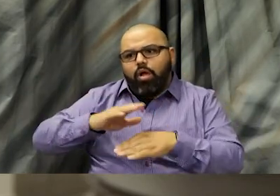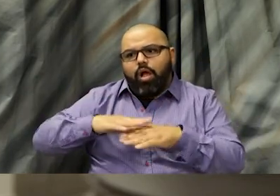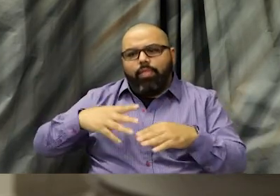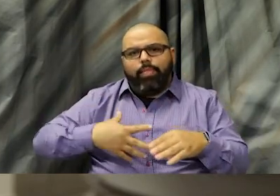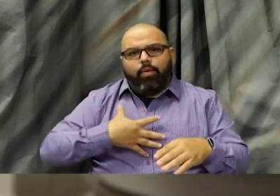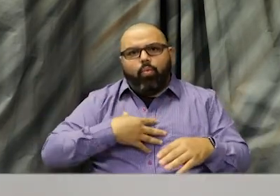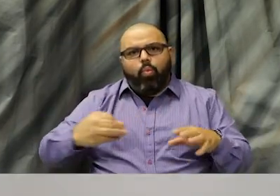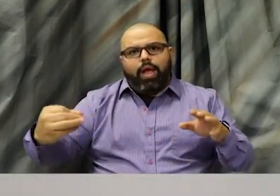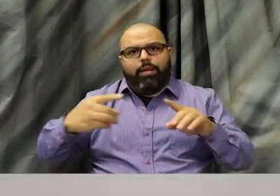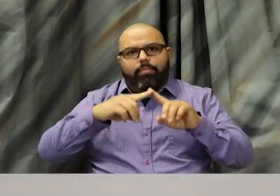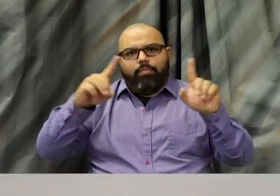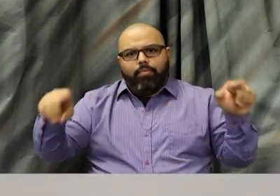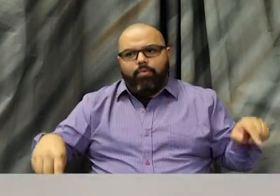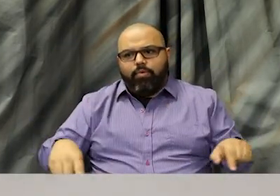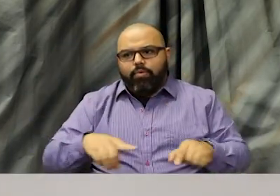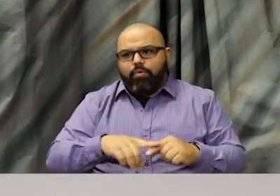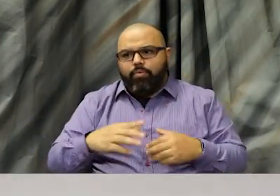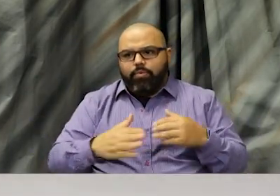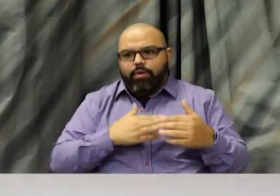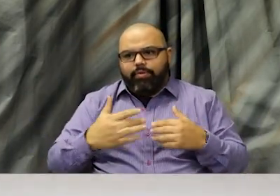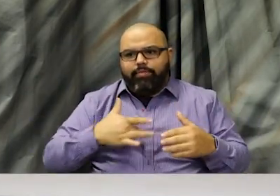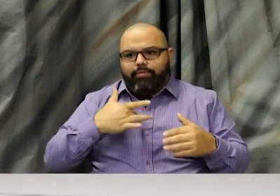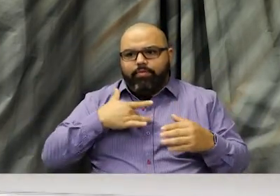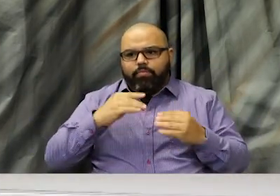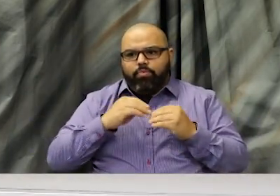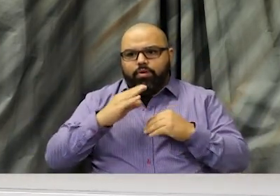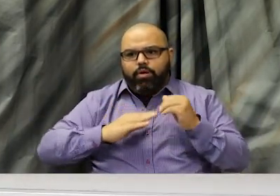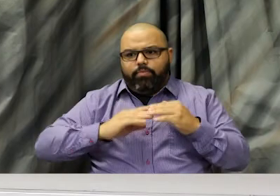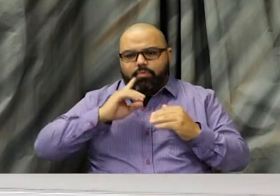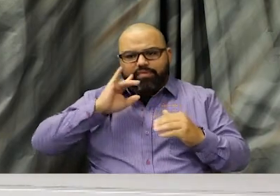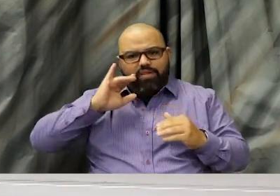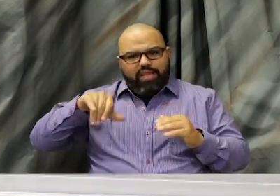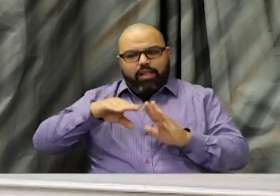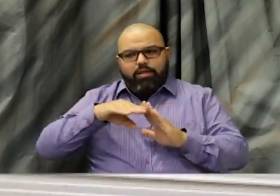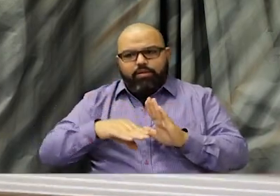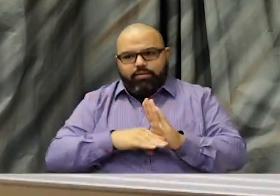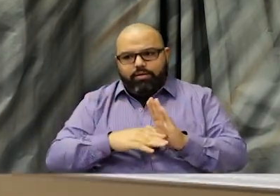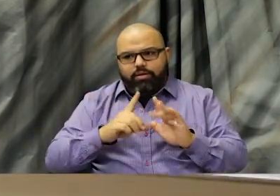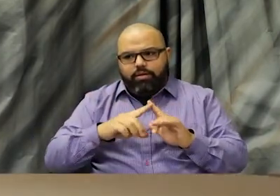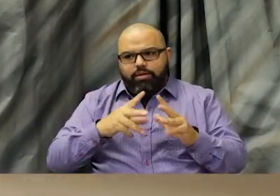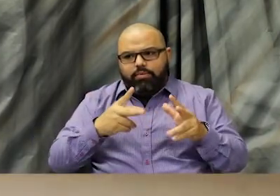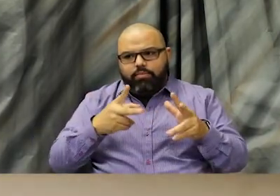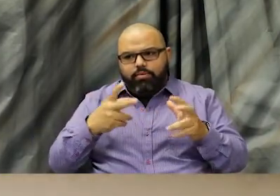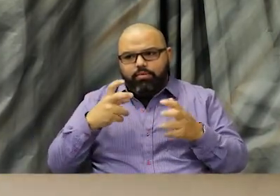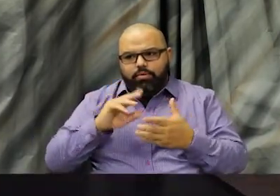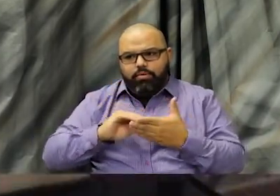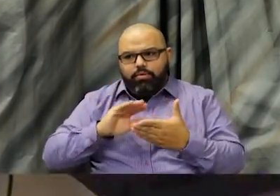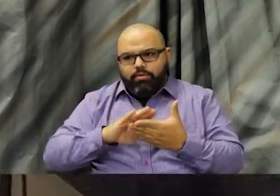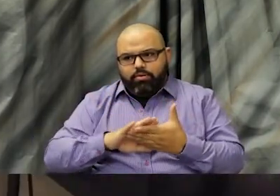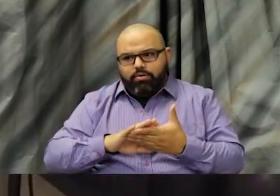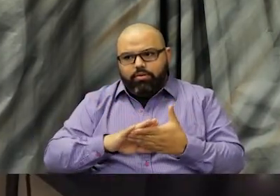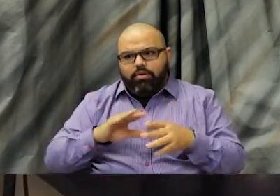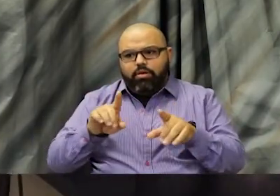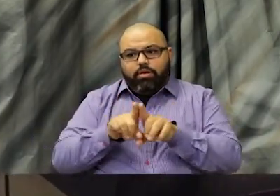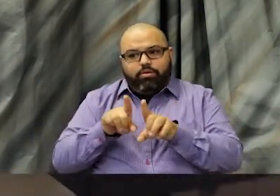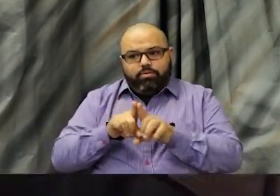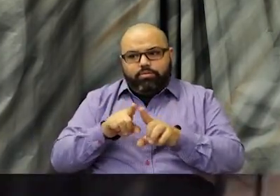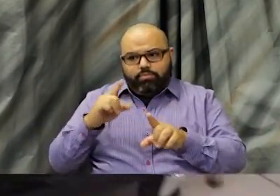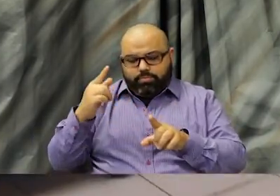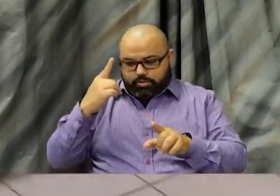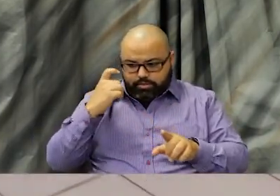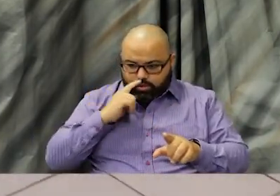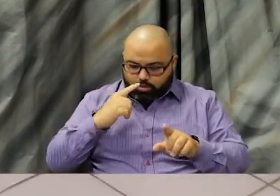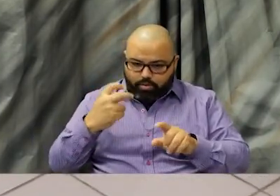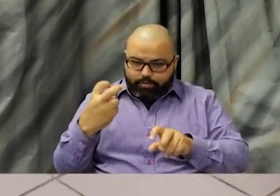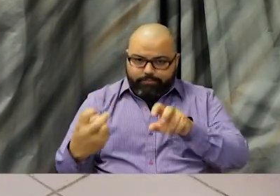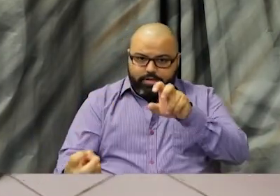down on the whiteboard, or whatever I feel is more comfortable for that lesson. And then they would be copying things down. Also, in